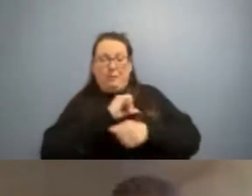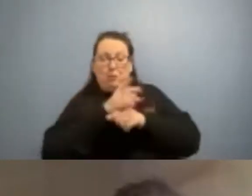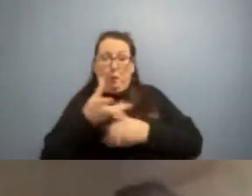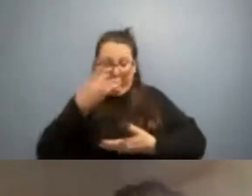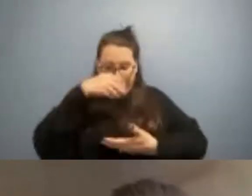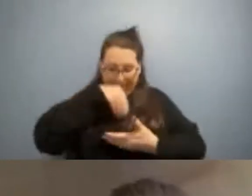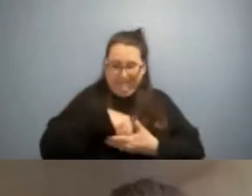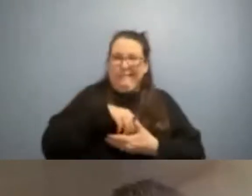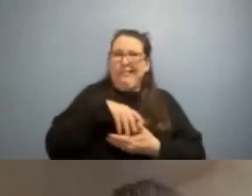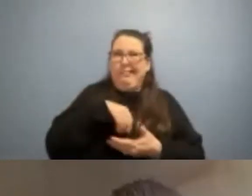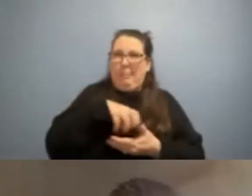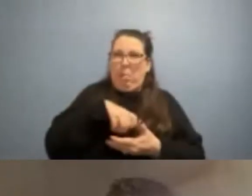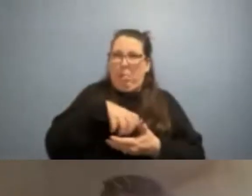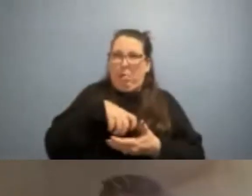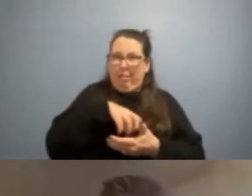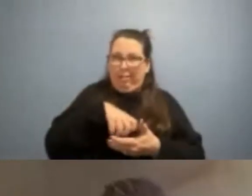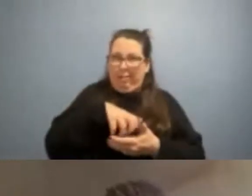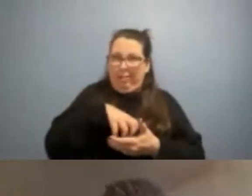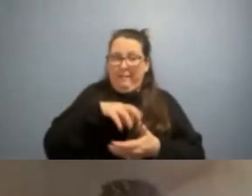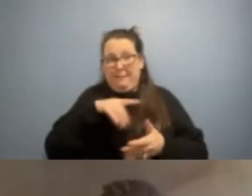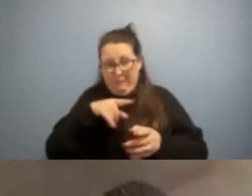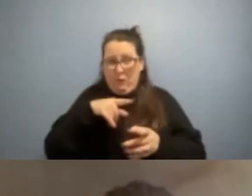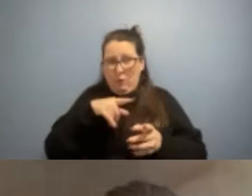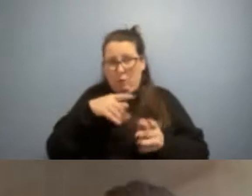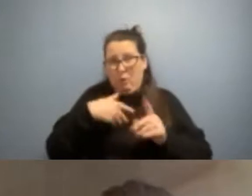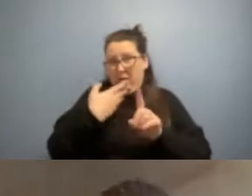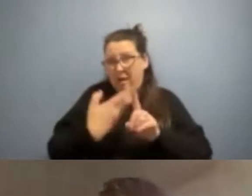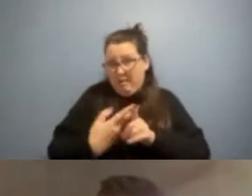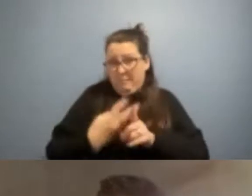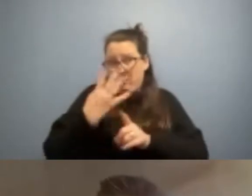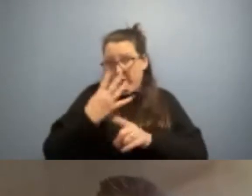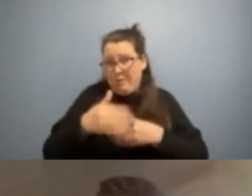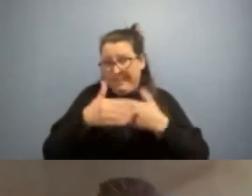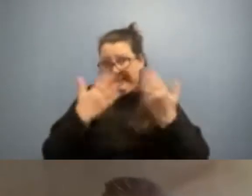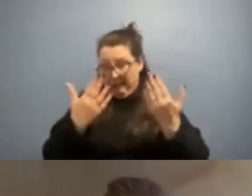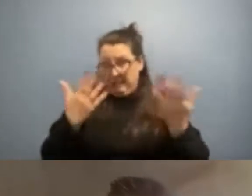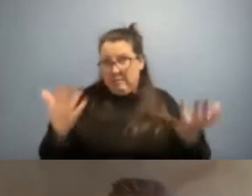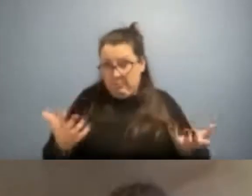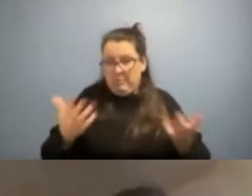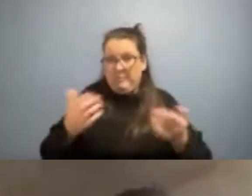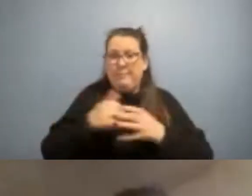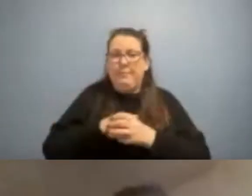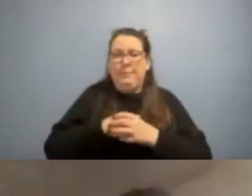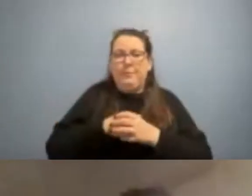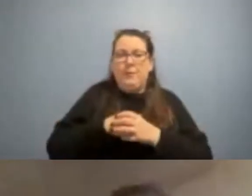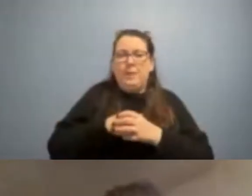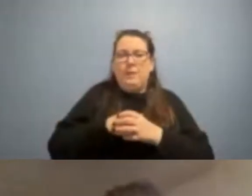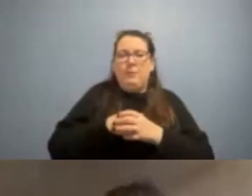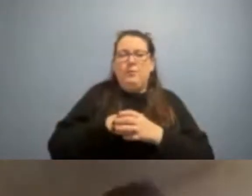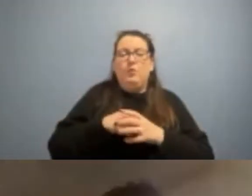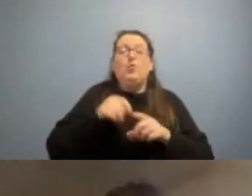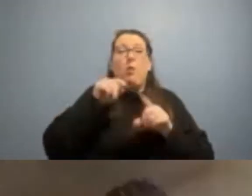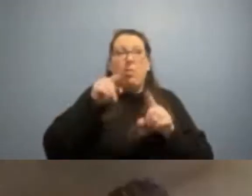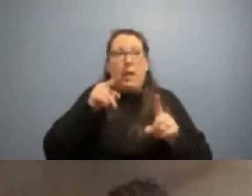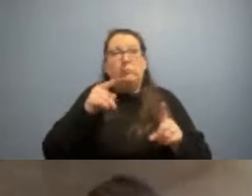without becoming fully infected for a period of time. And sometimes that can take quite a long time before that emerges. The evidence is that it can